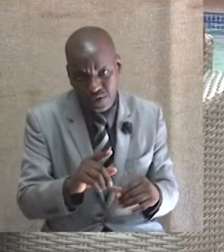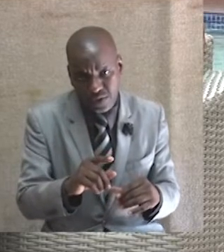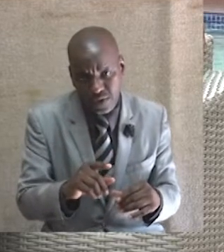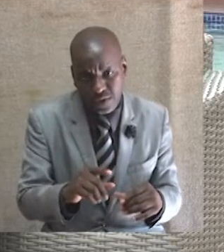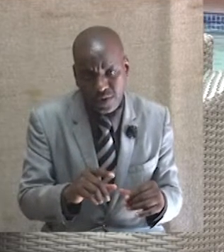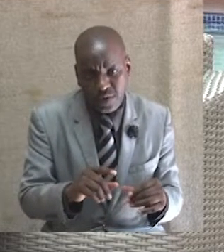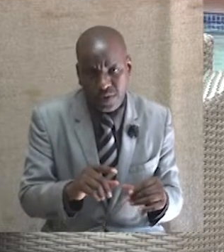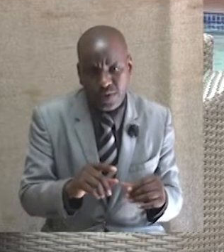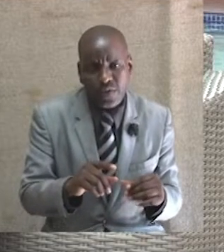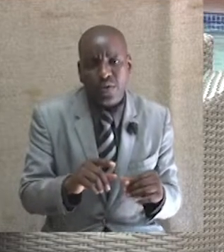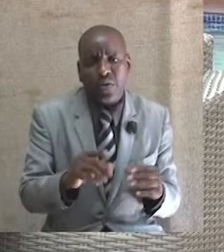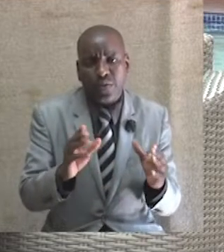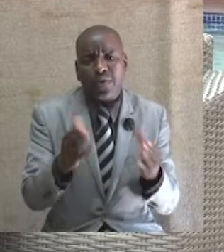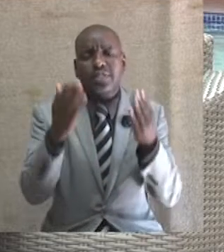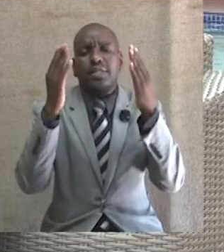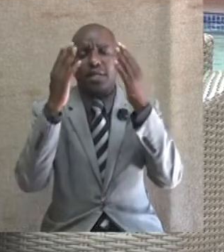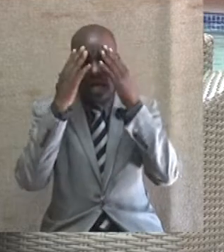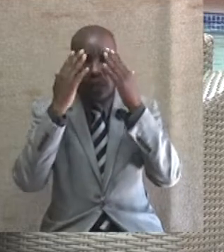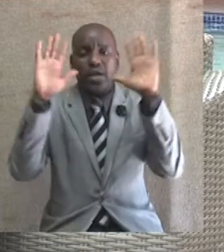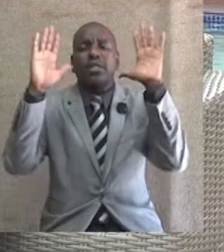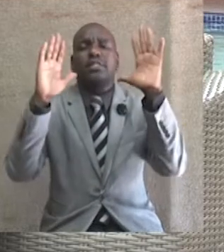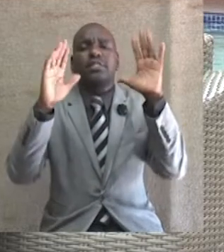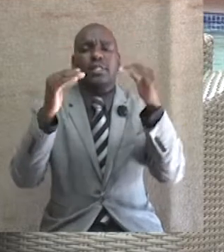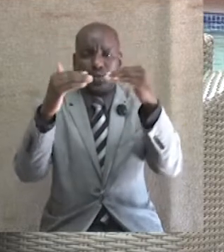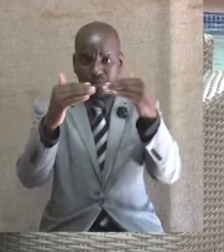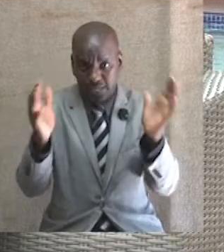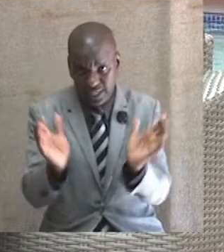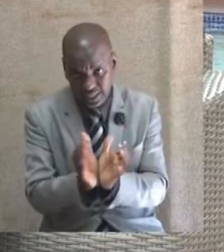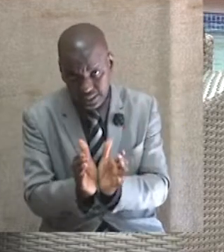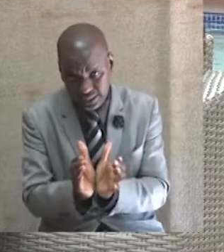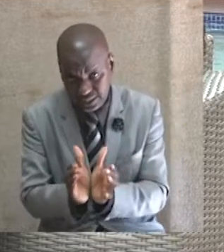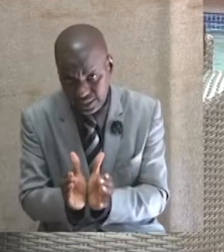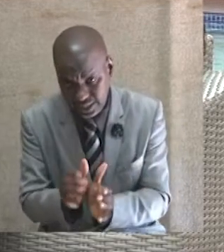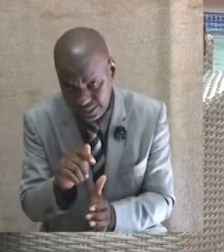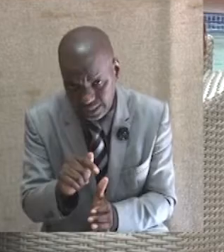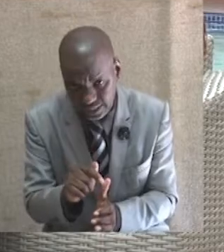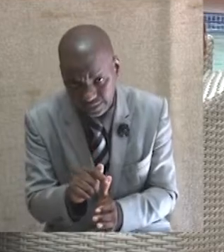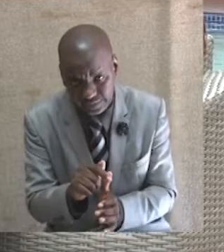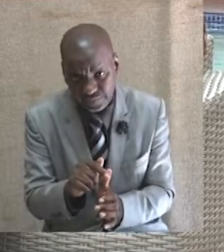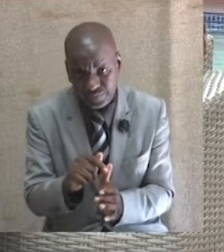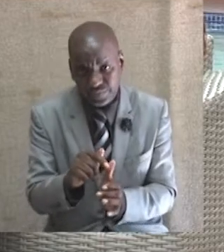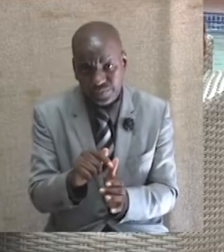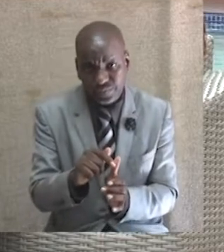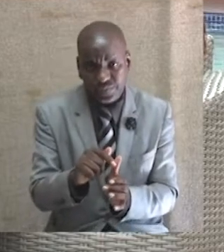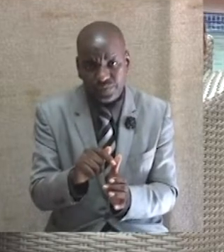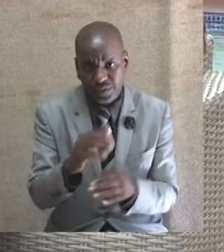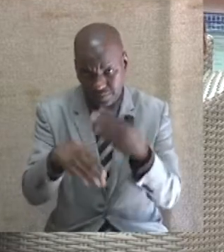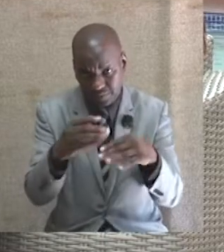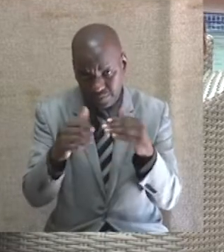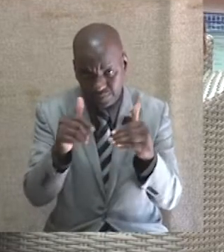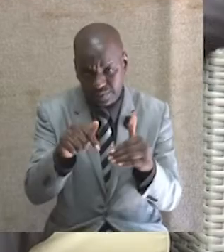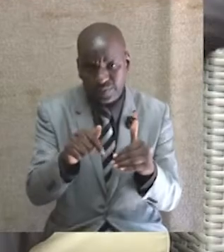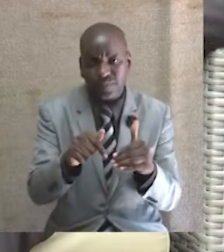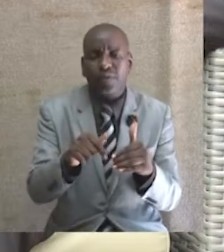the issue of raising awareness in the communities, and I had to cut you short. Maybe we can take it